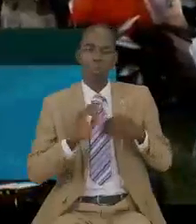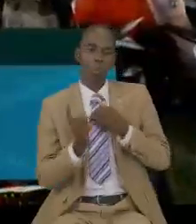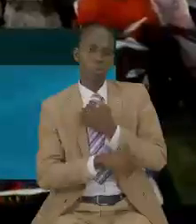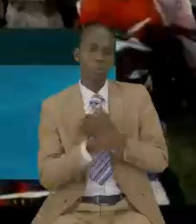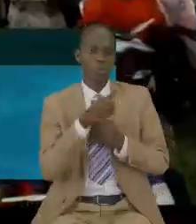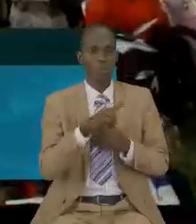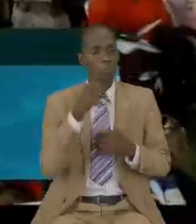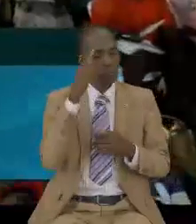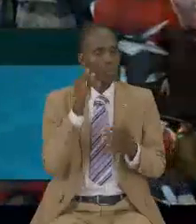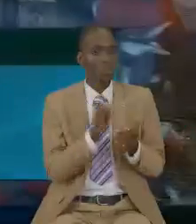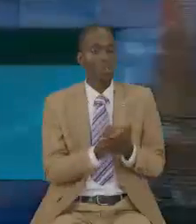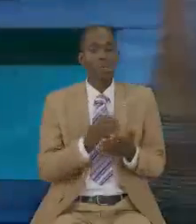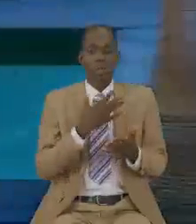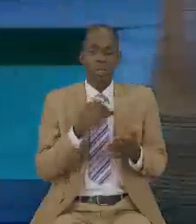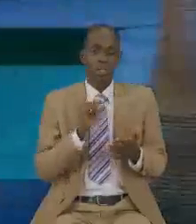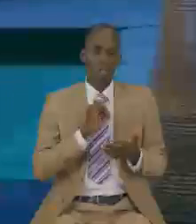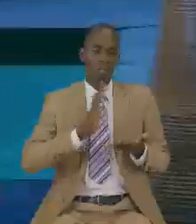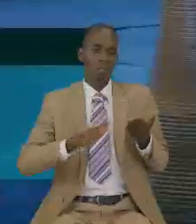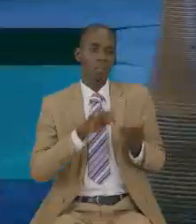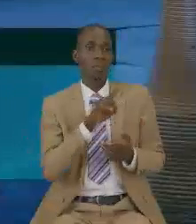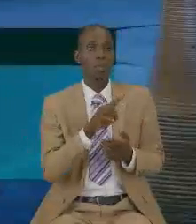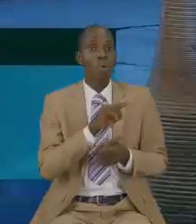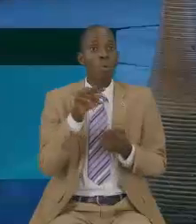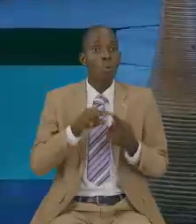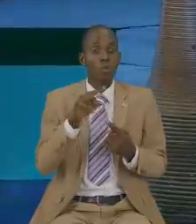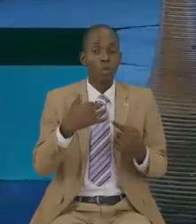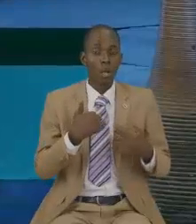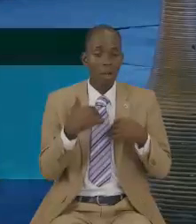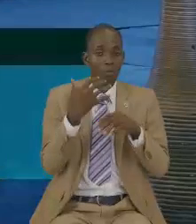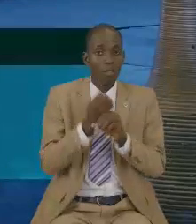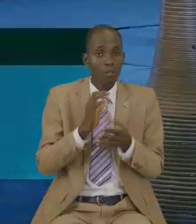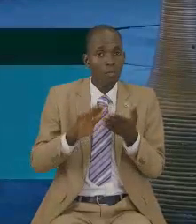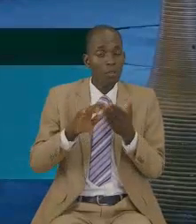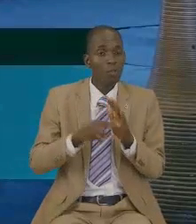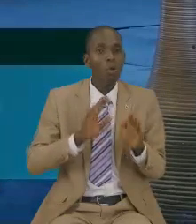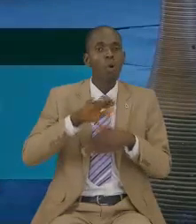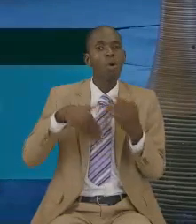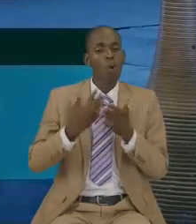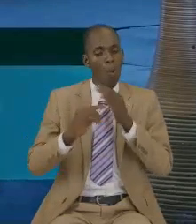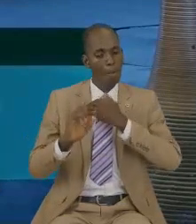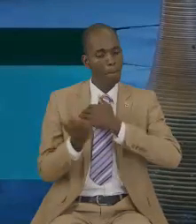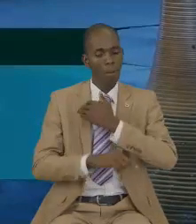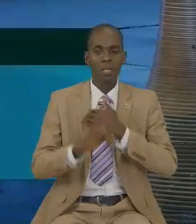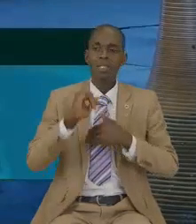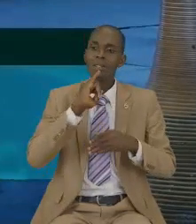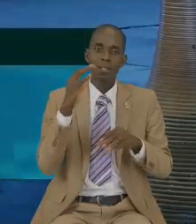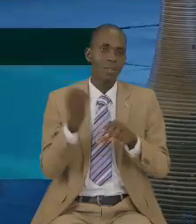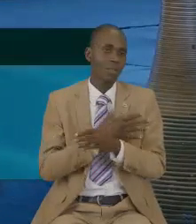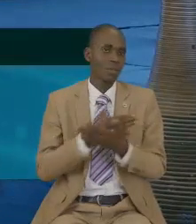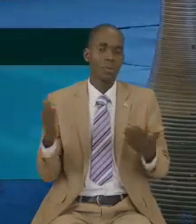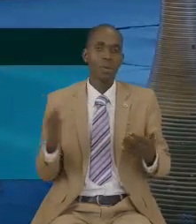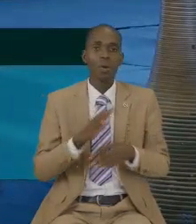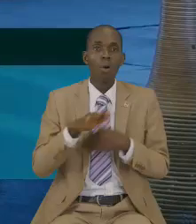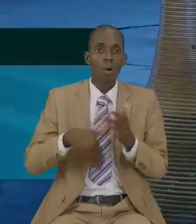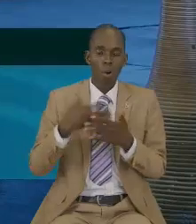And true, when you are forgiven, all punishment is gone. When you are forgiven, all the load and